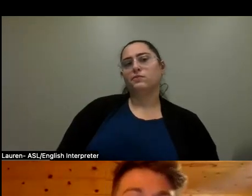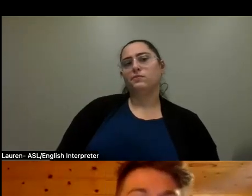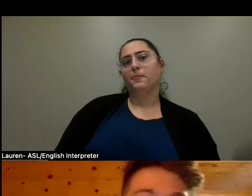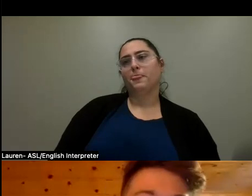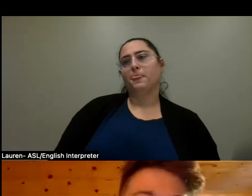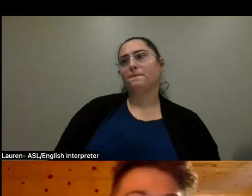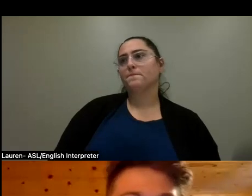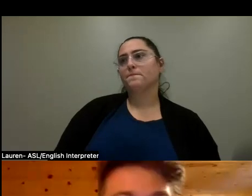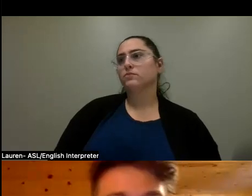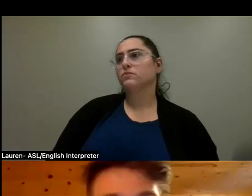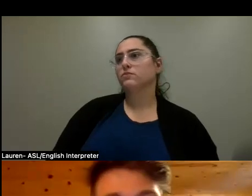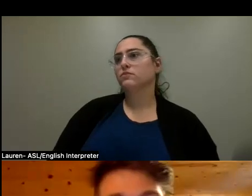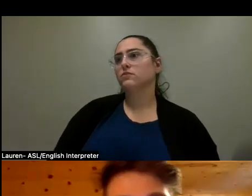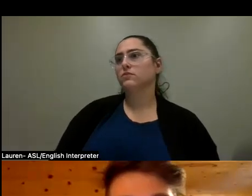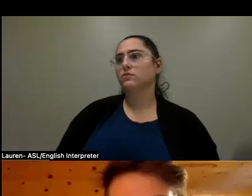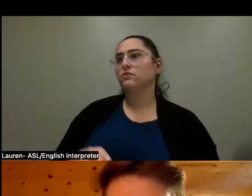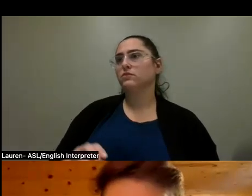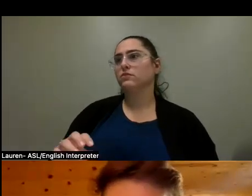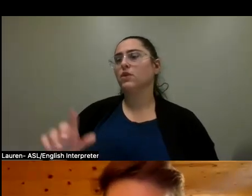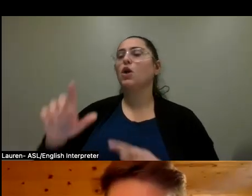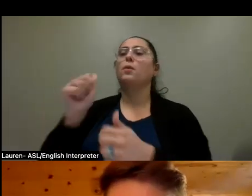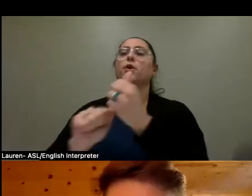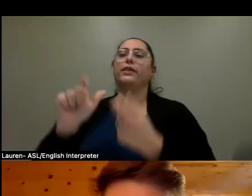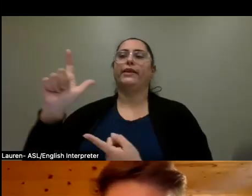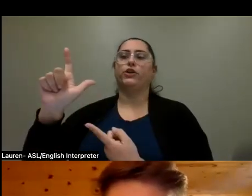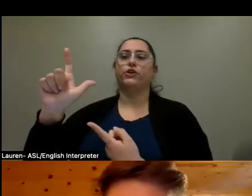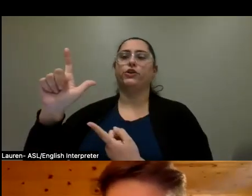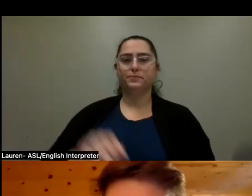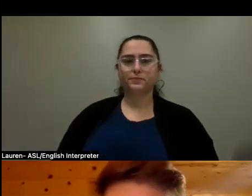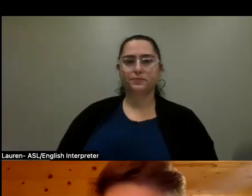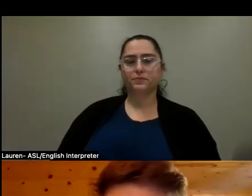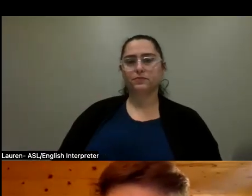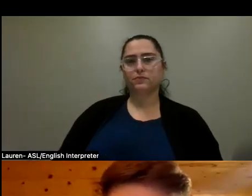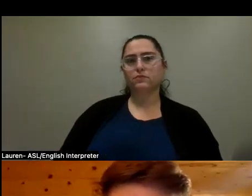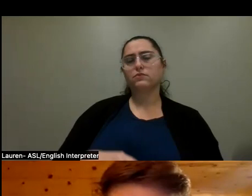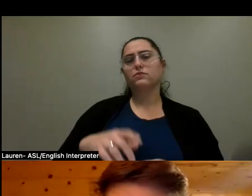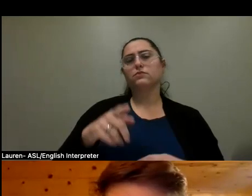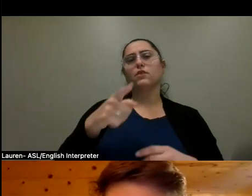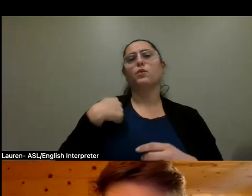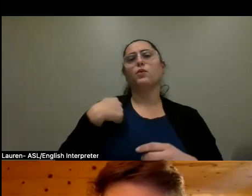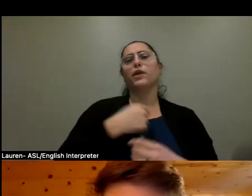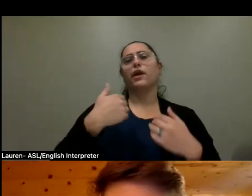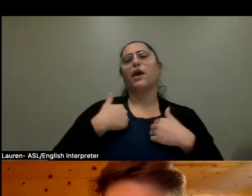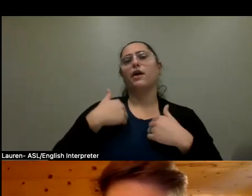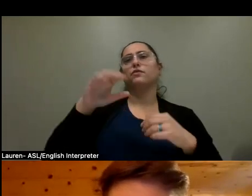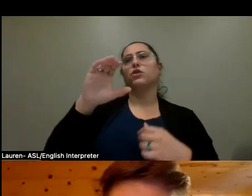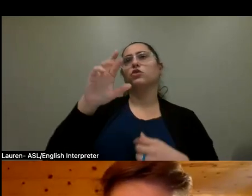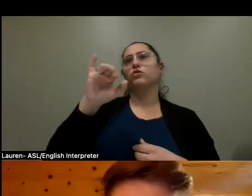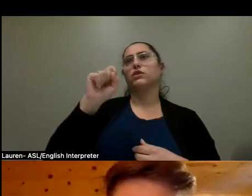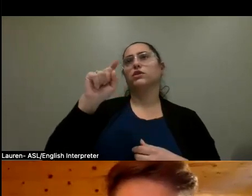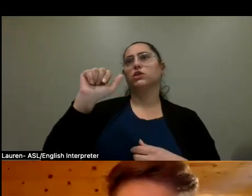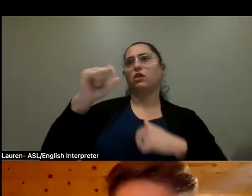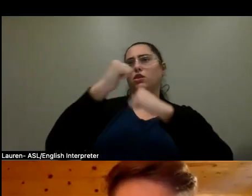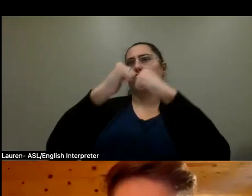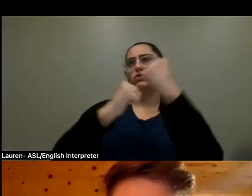Also from these oligomeric designs, we got crystal structures. So this showing 7 crystal